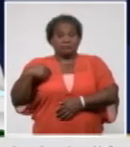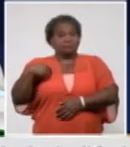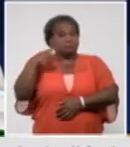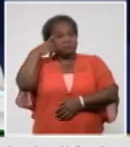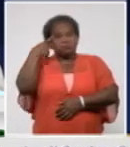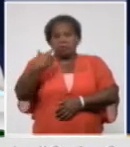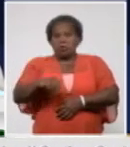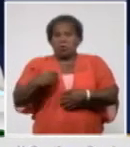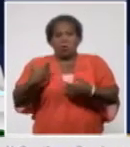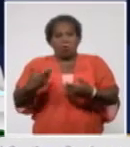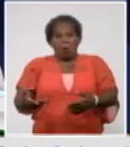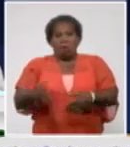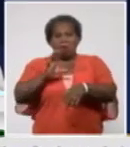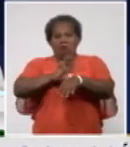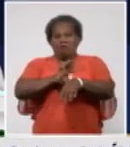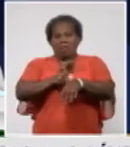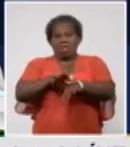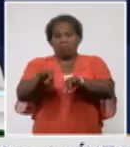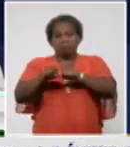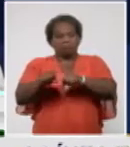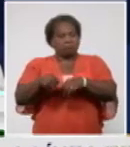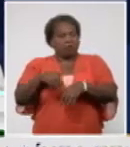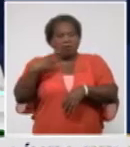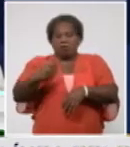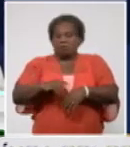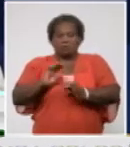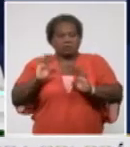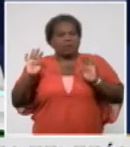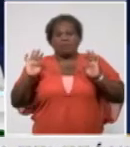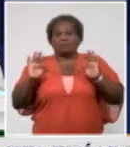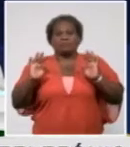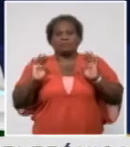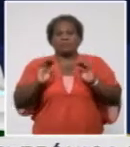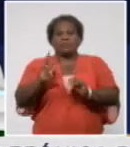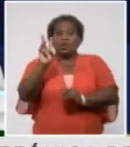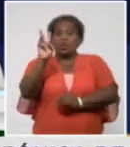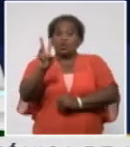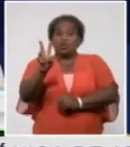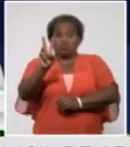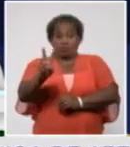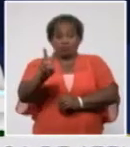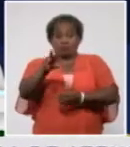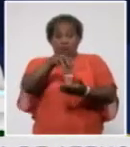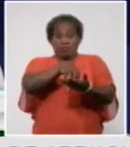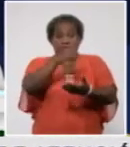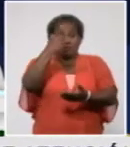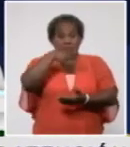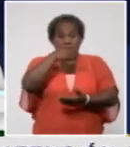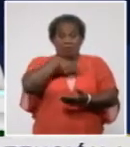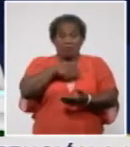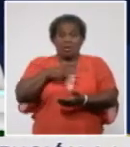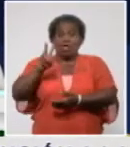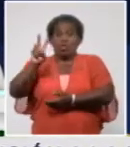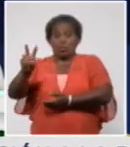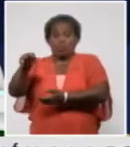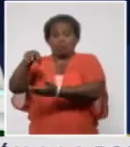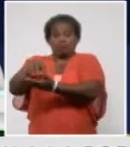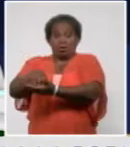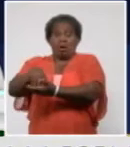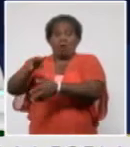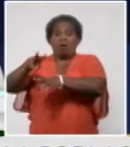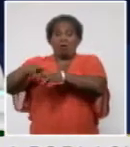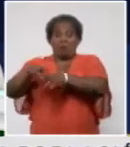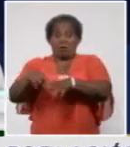are under the age of 20 and belong to the pediatric ages, what stands at 507